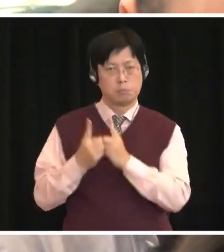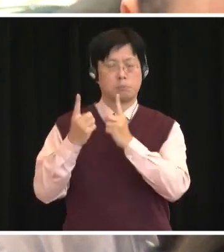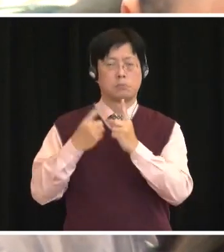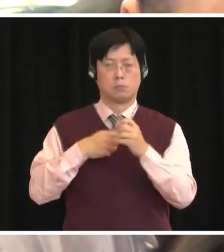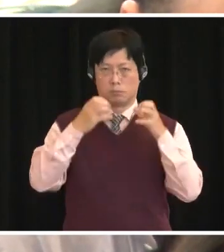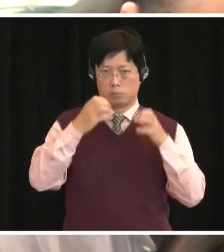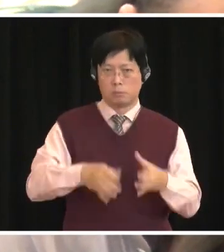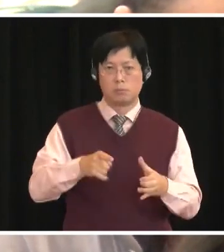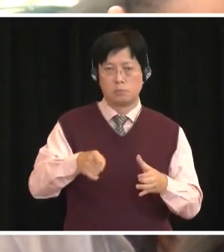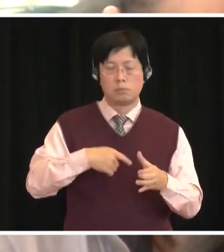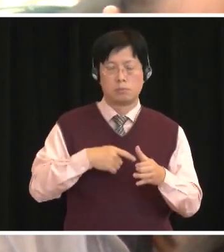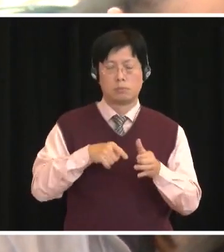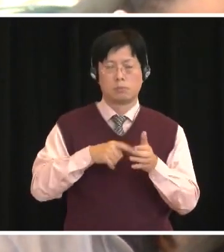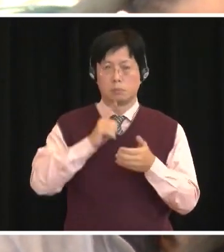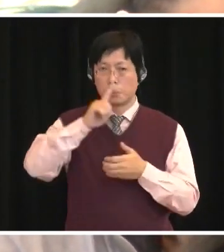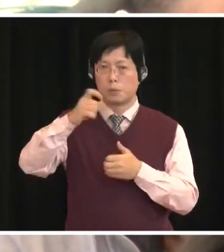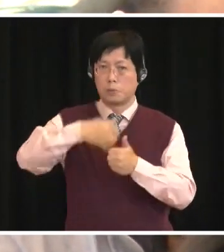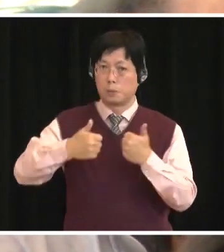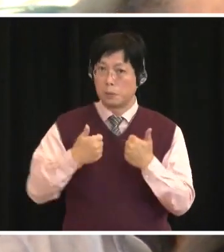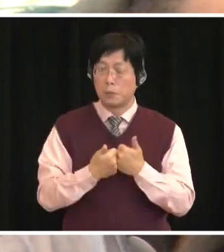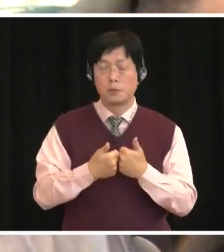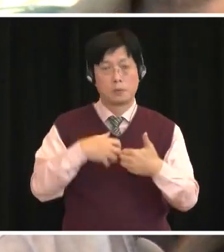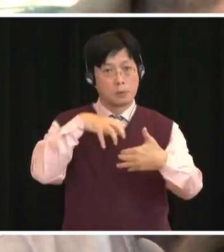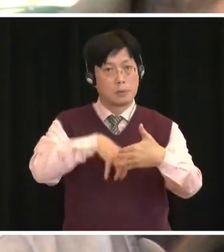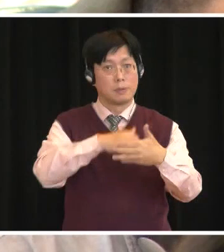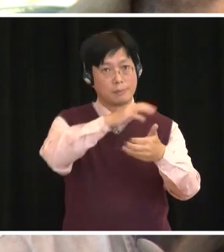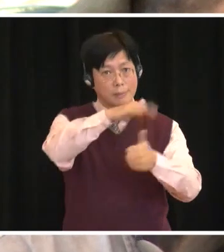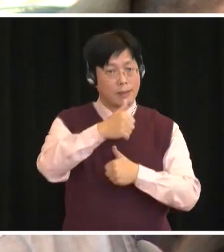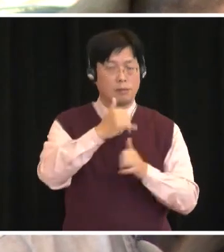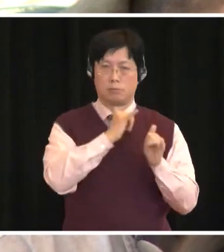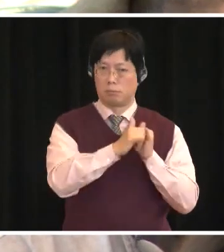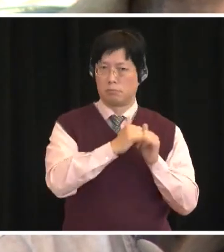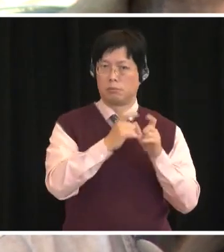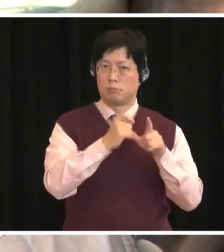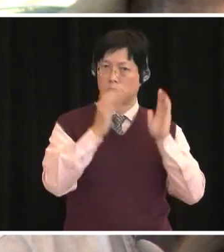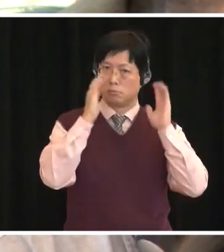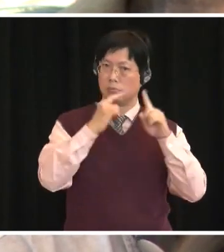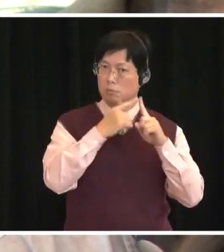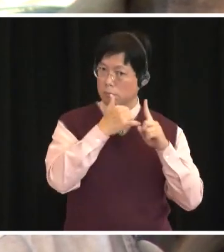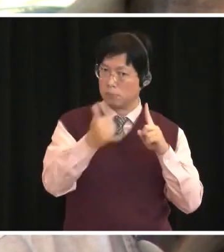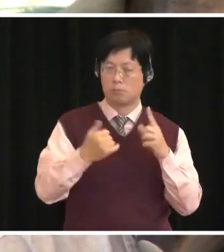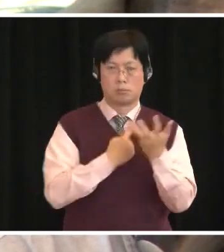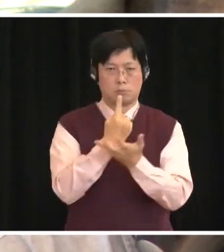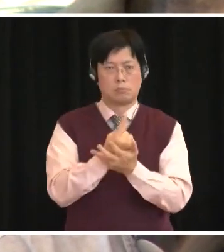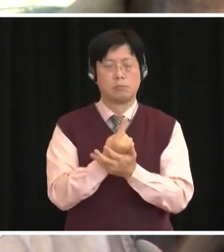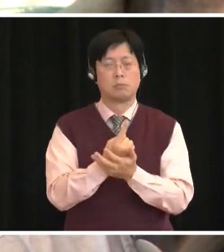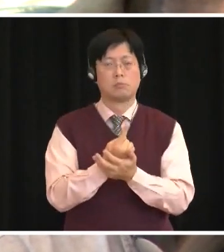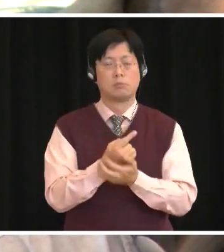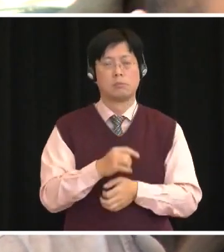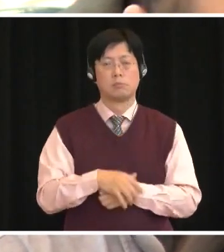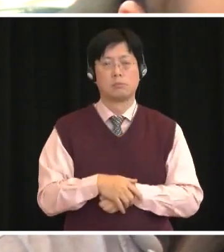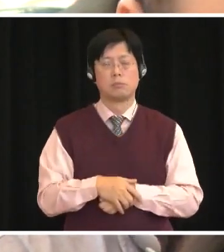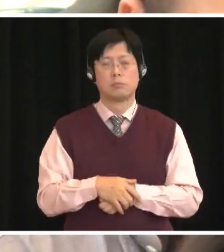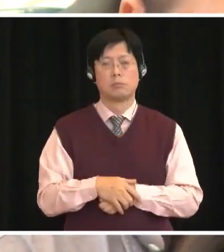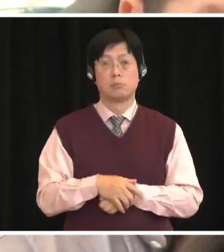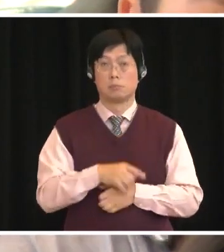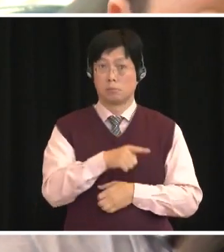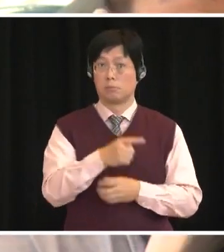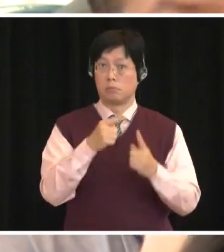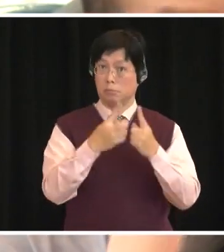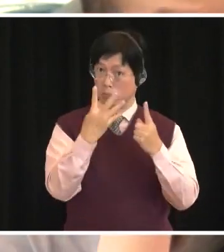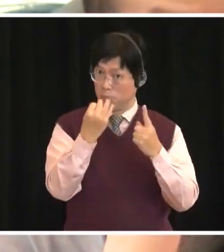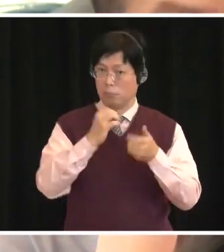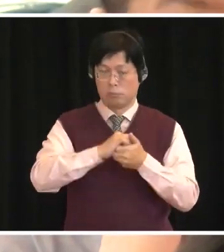juvenile detainees. We also have complaints review committees in place